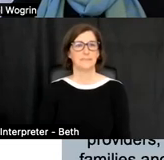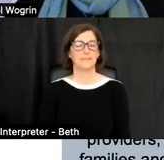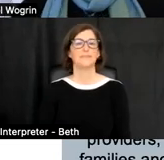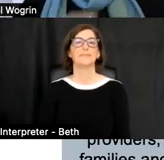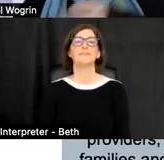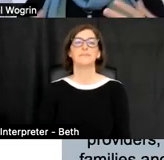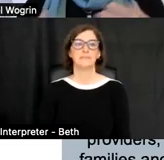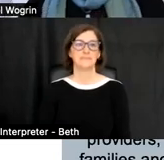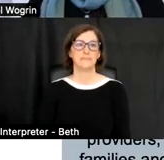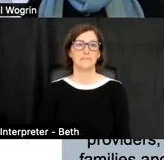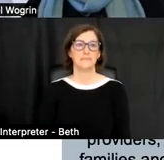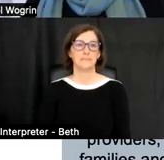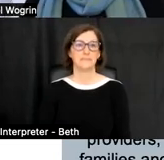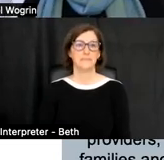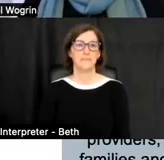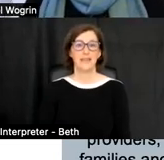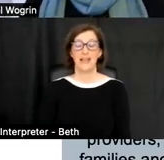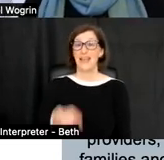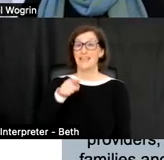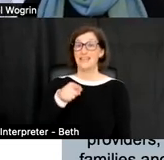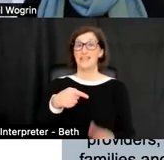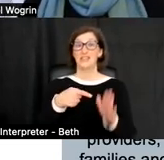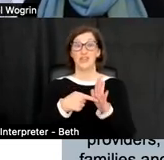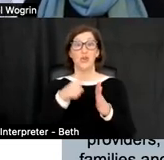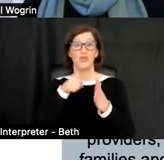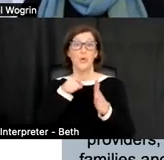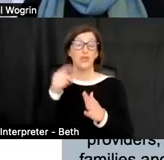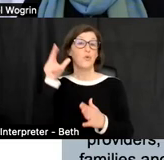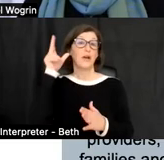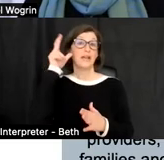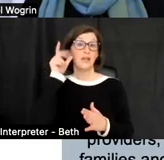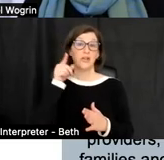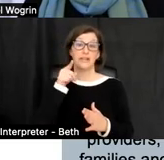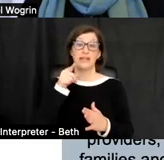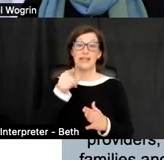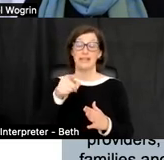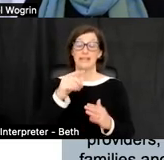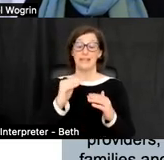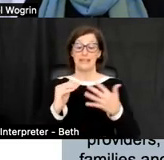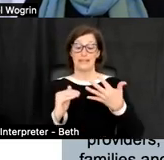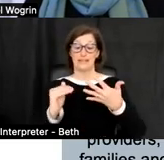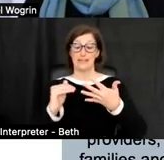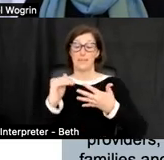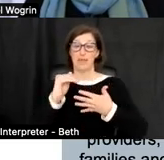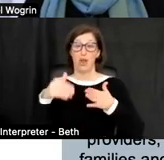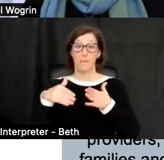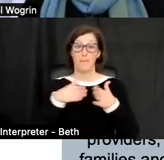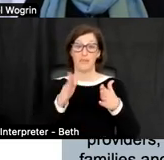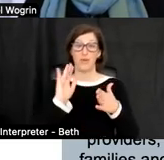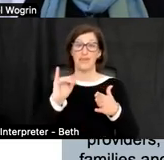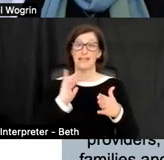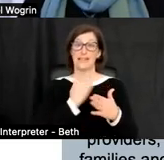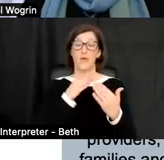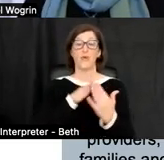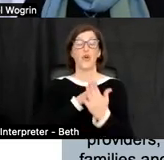And so this depicts what you were hearing. Actually, this links with the stepped care pathway is our approach